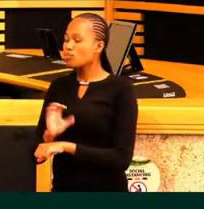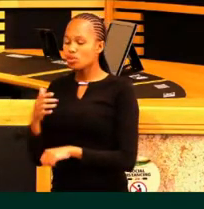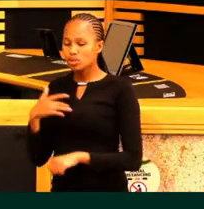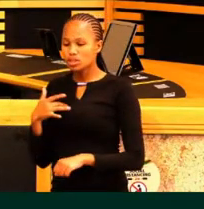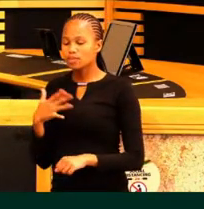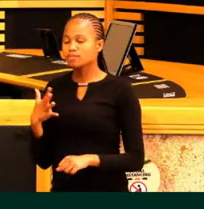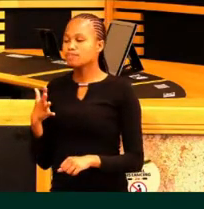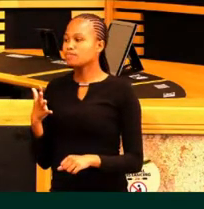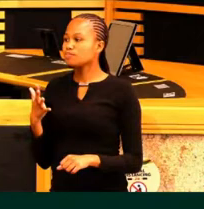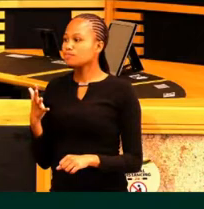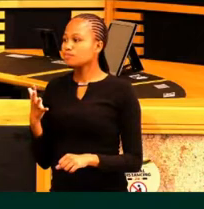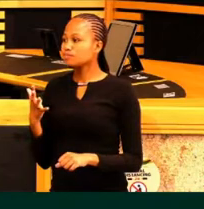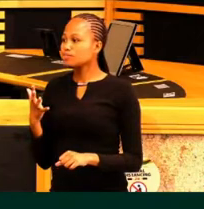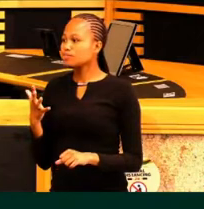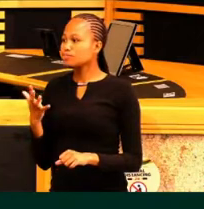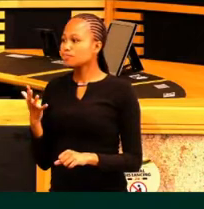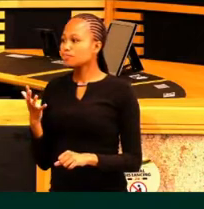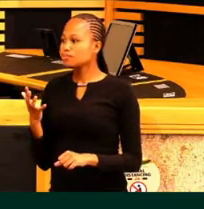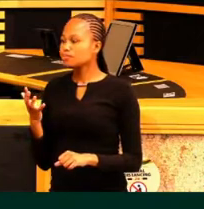foreign